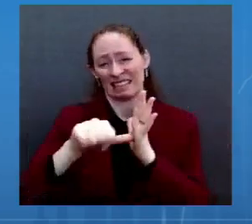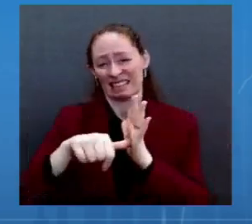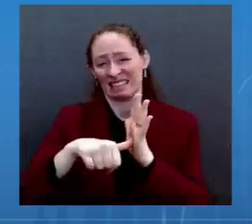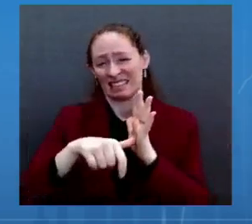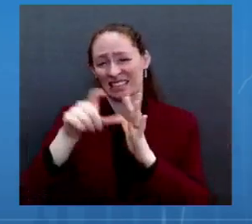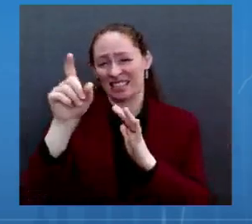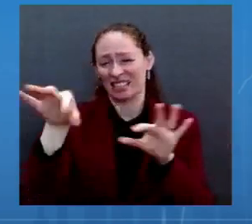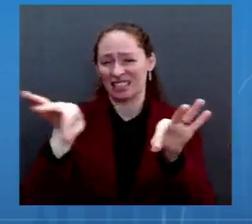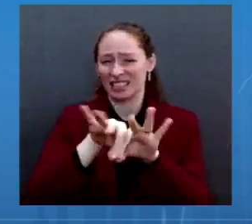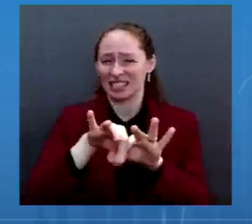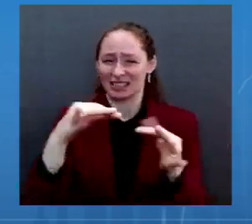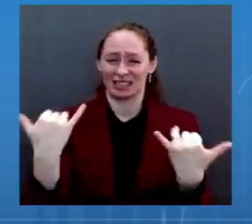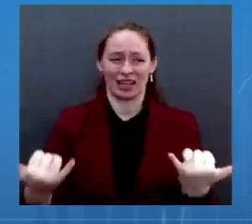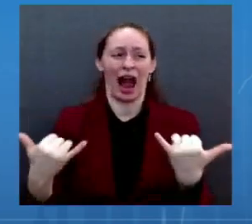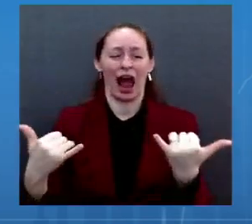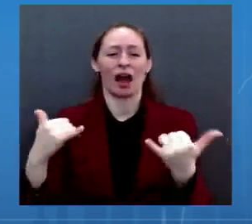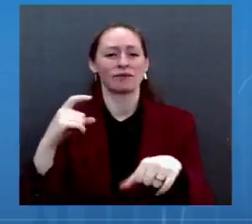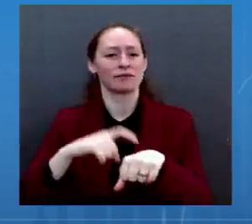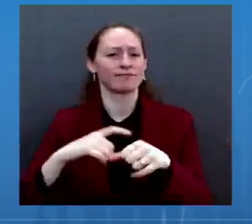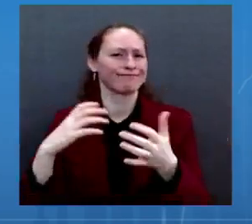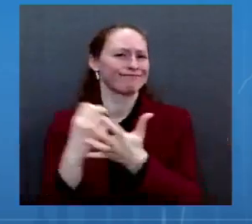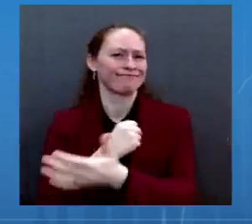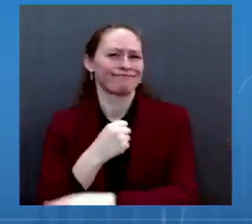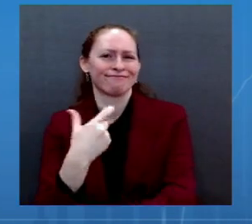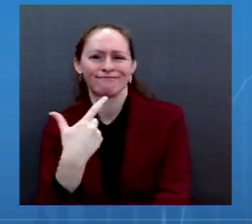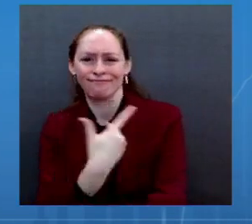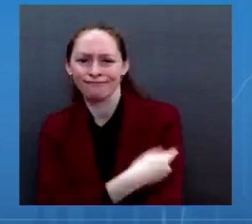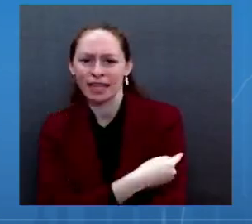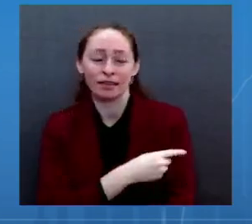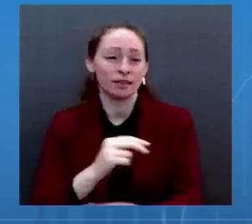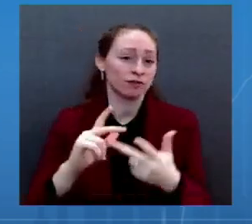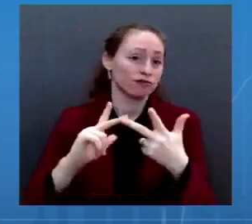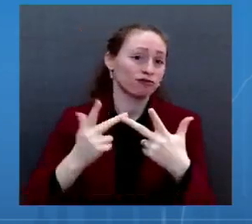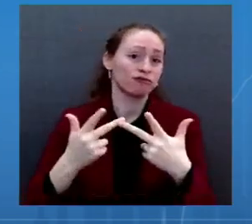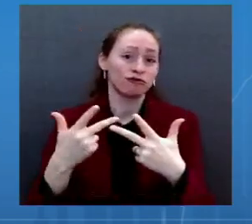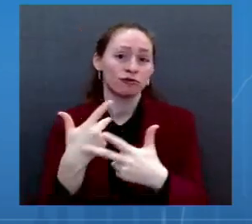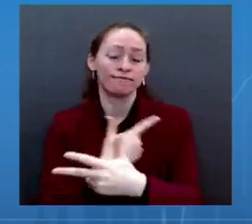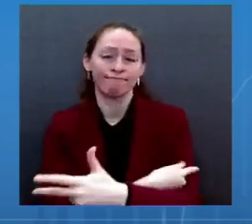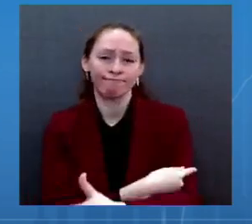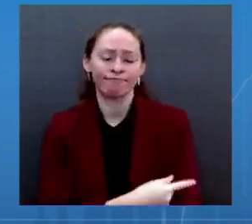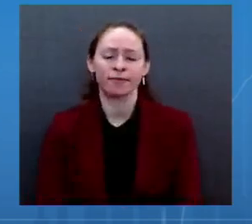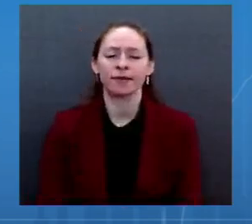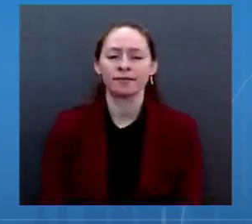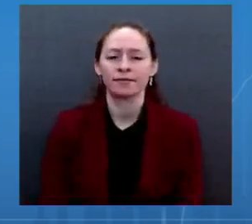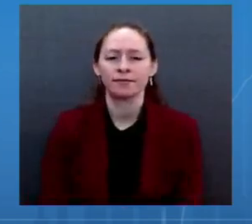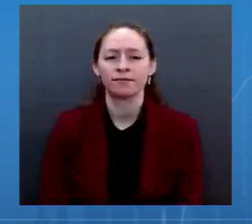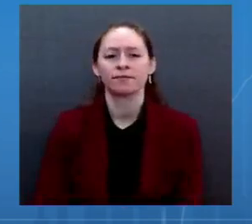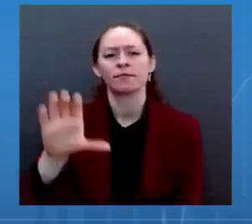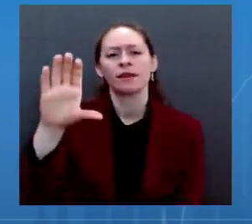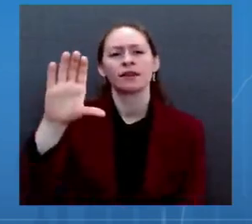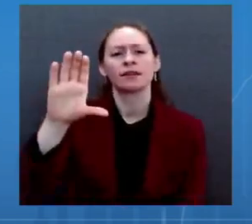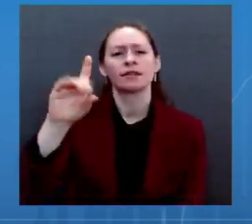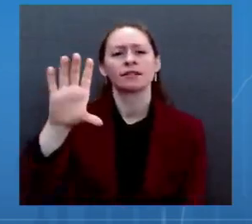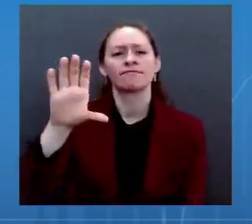these authorizations by making additional vaccine recommendations. First, FDA